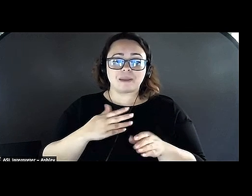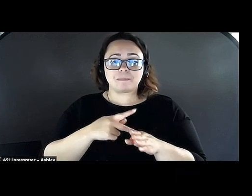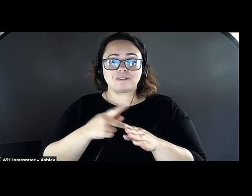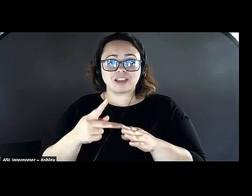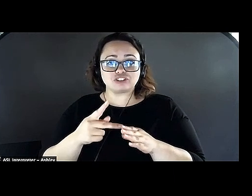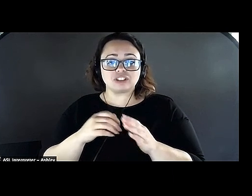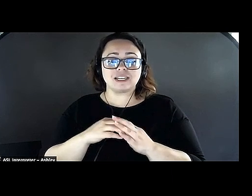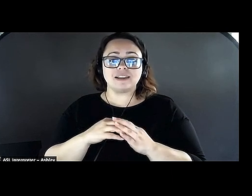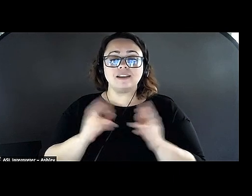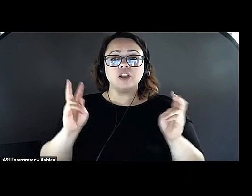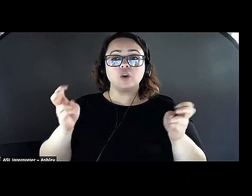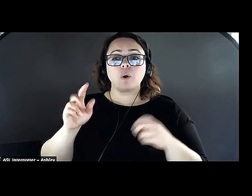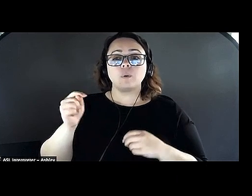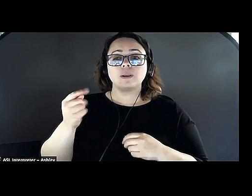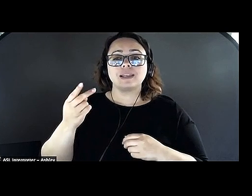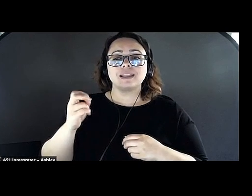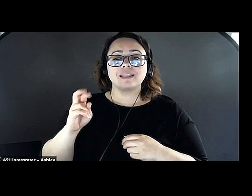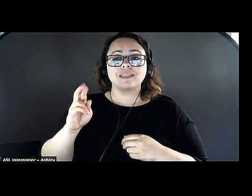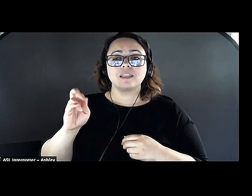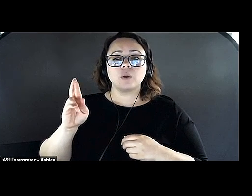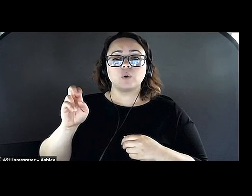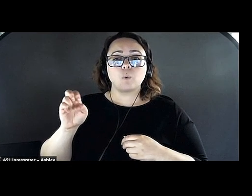quote by Theodore Roosevelt.